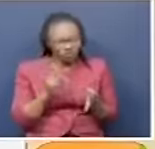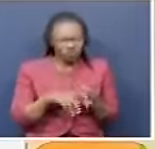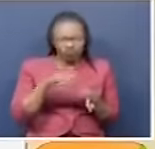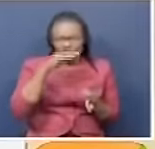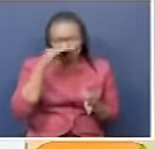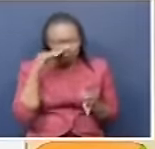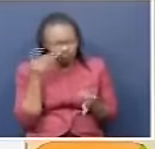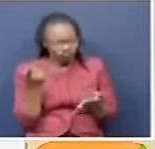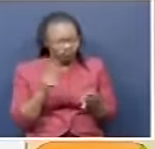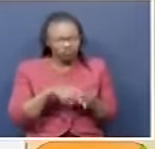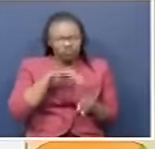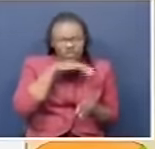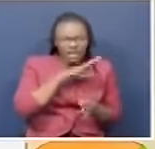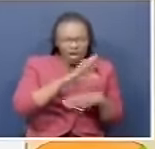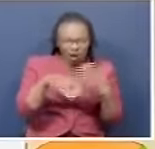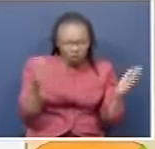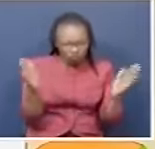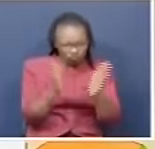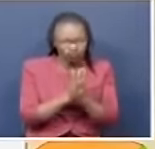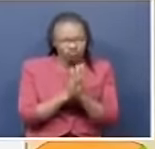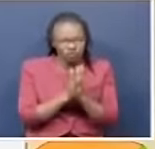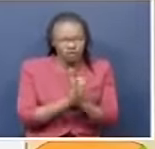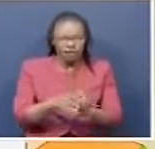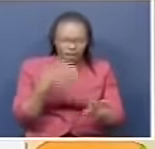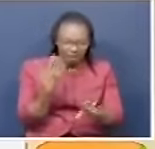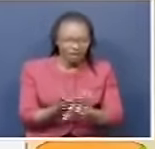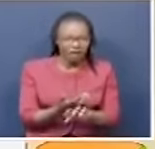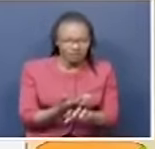Raila together, would be a very difficult,